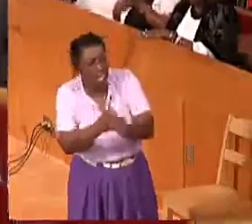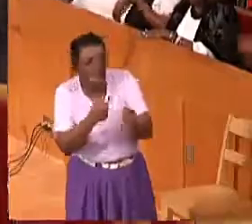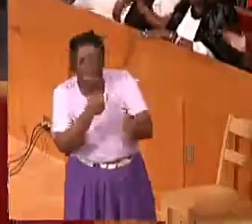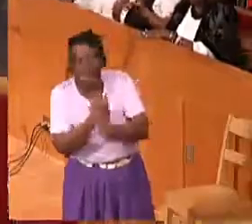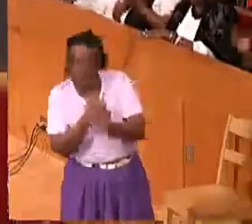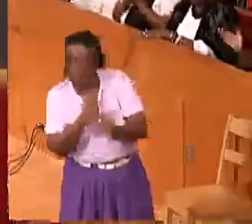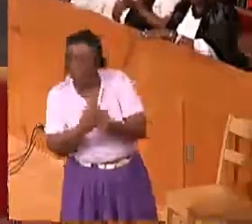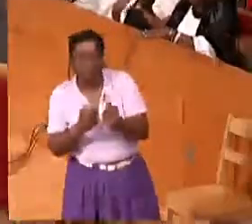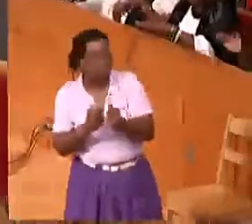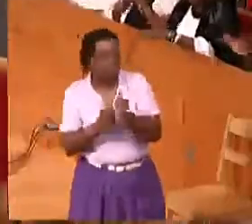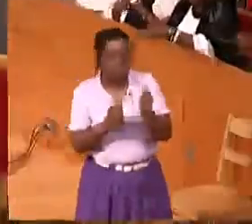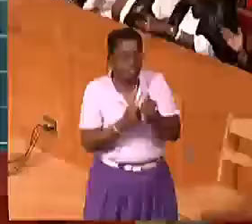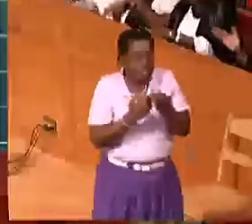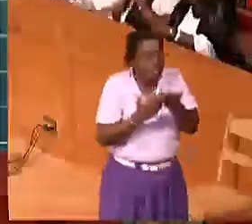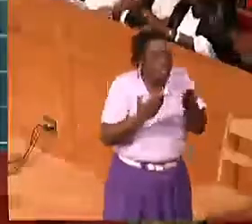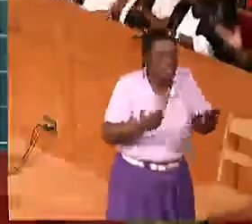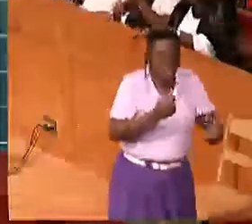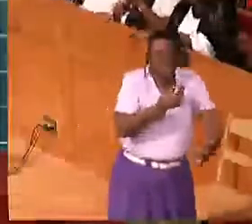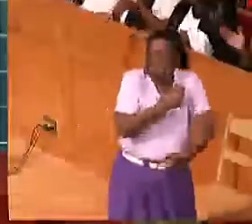God.